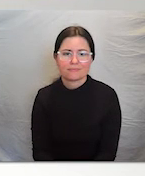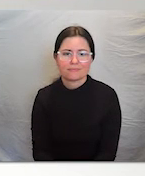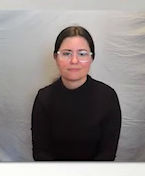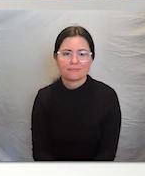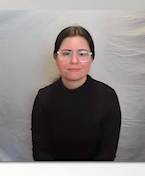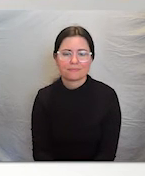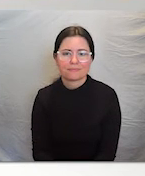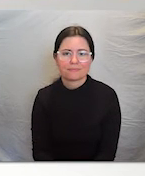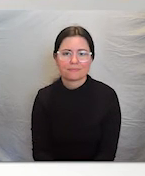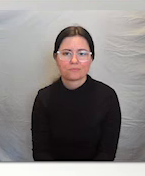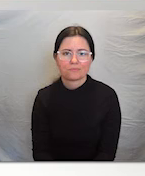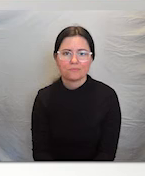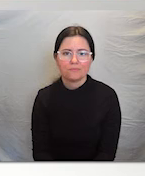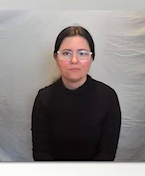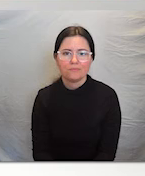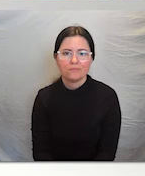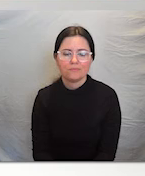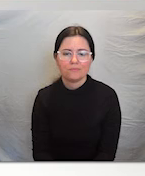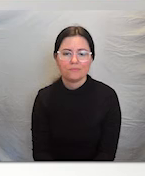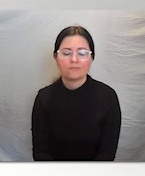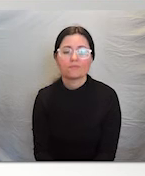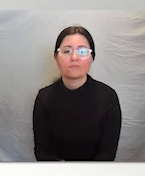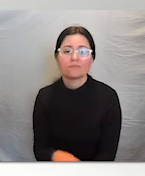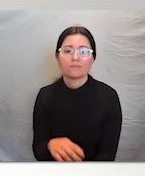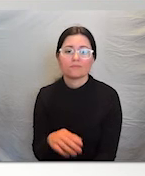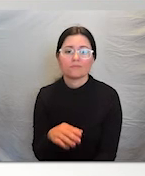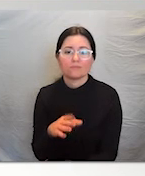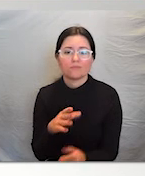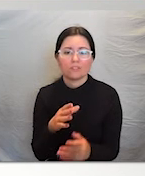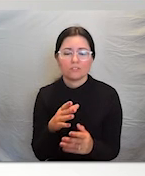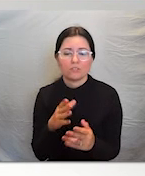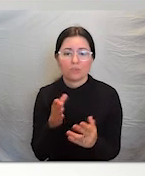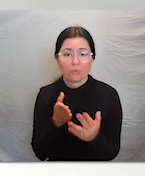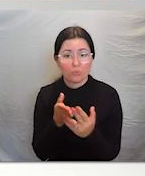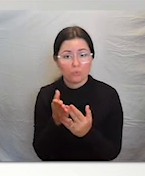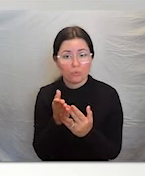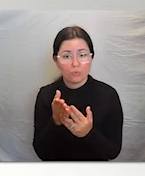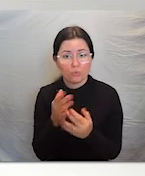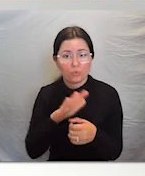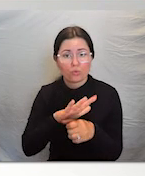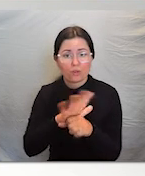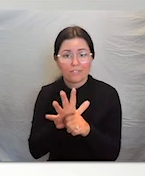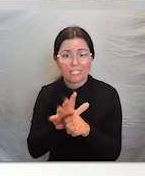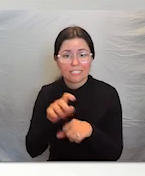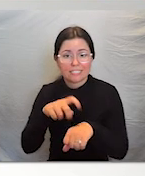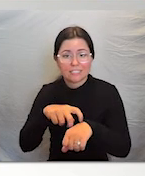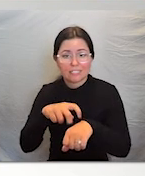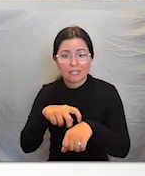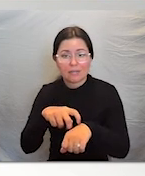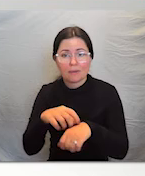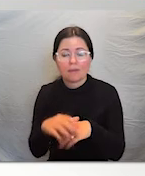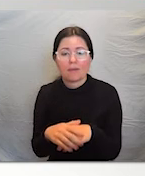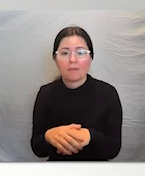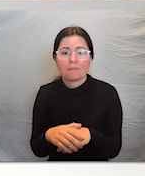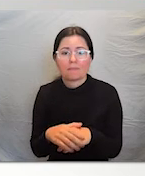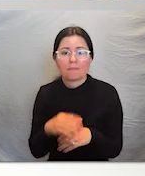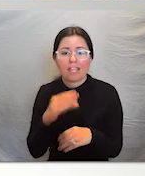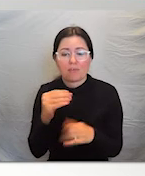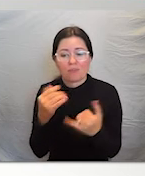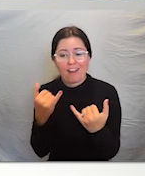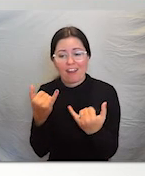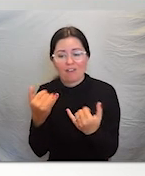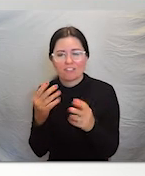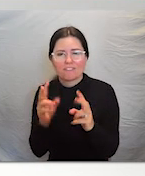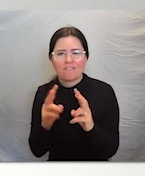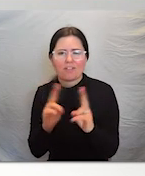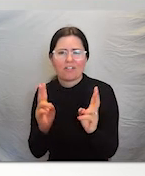And then during COVID-19 and during this inclusive era, I call